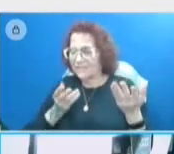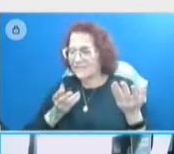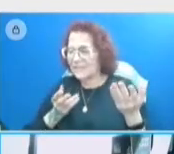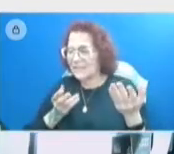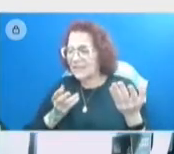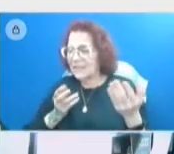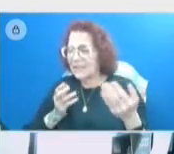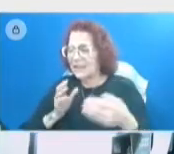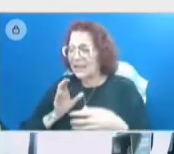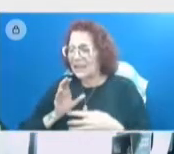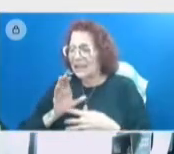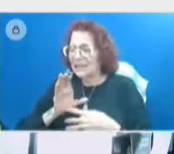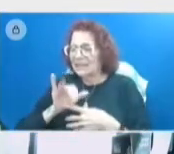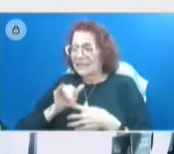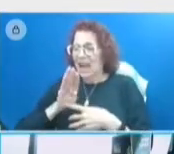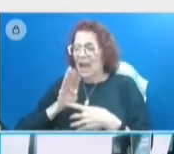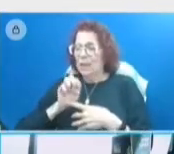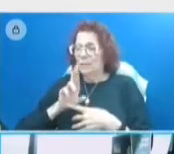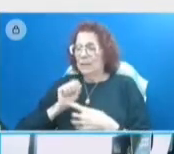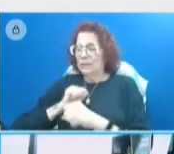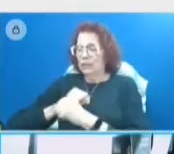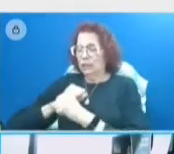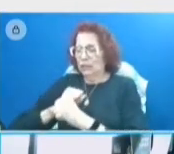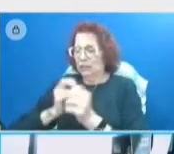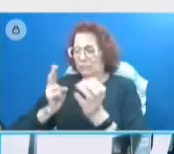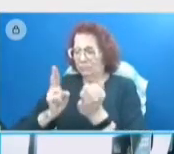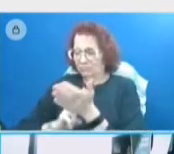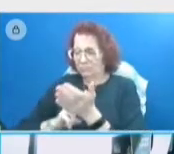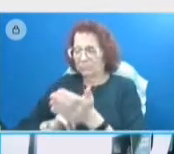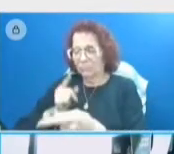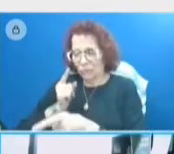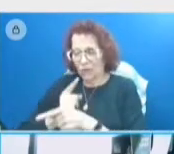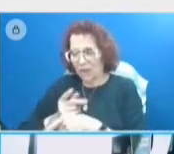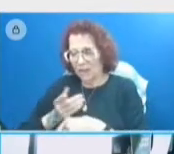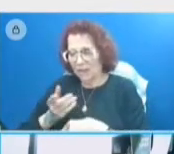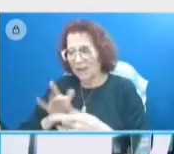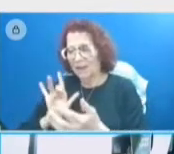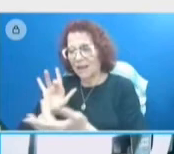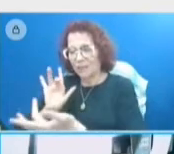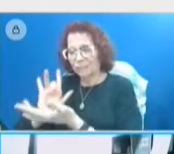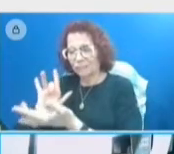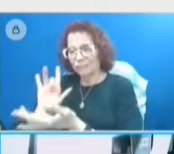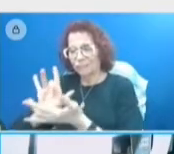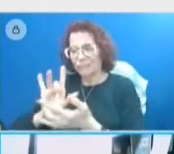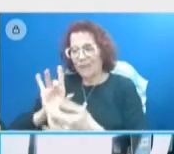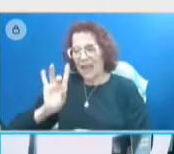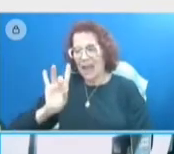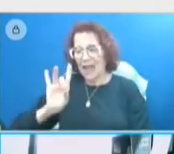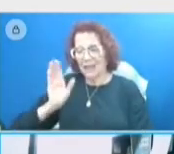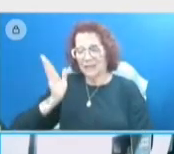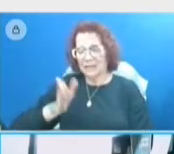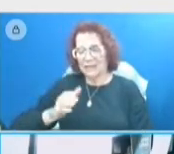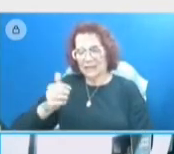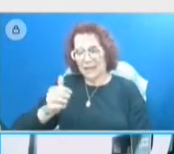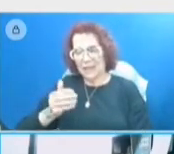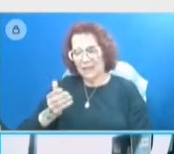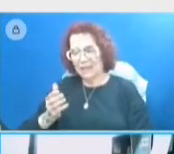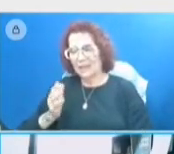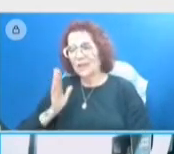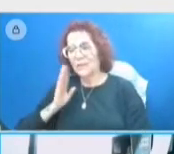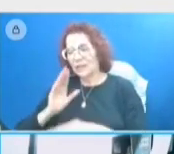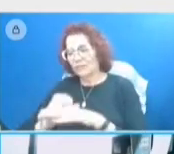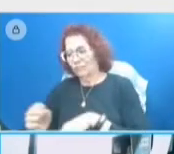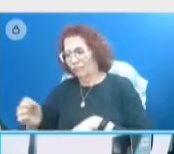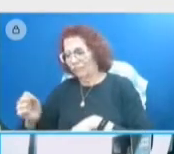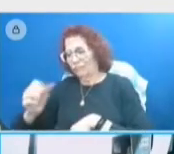are 10 outstanding. Right. We reached all the counties, 8 of which they submitted some part of the contract, not a